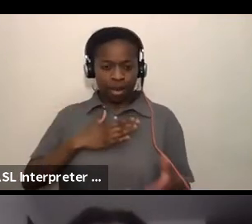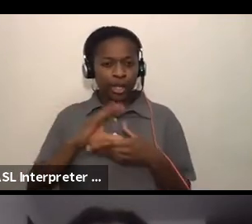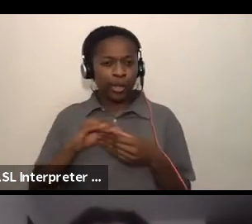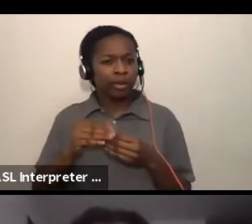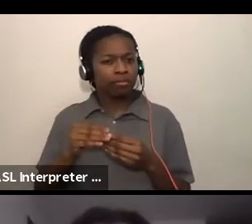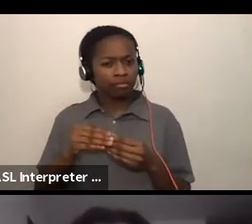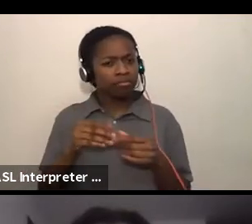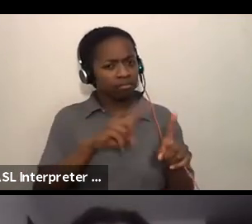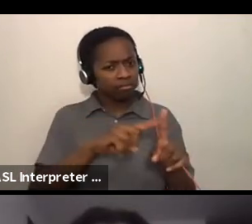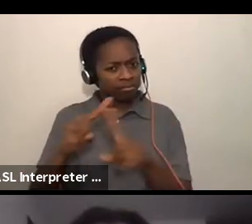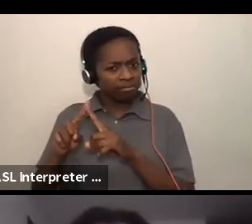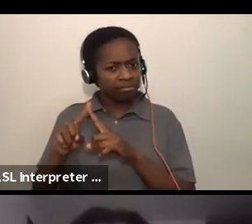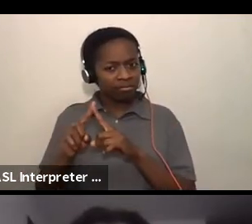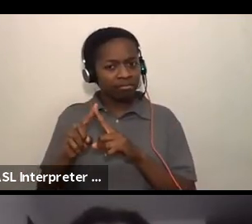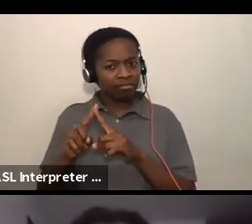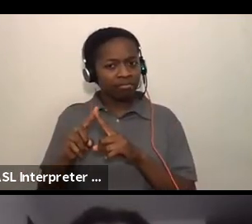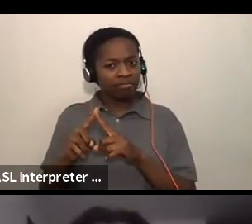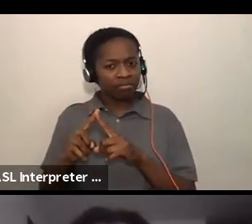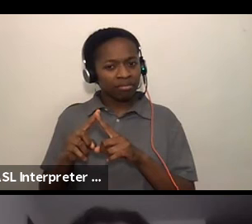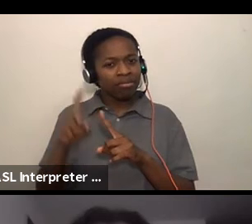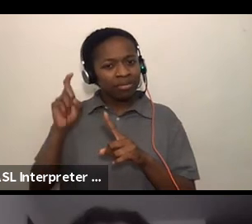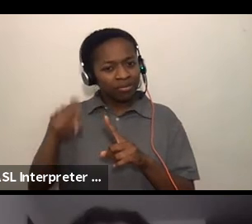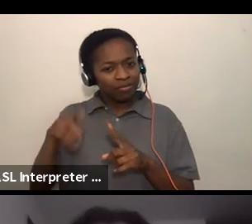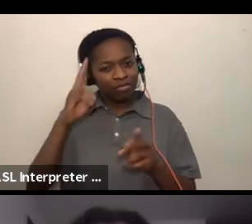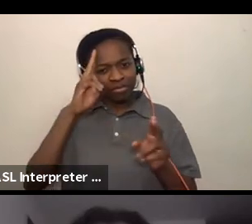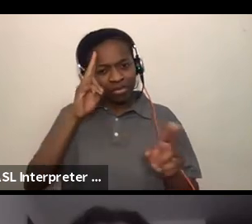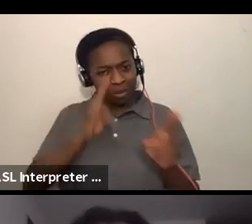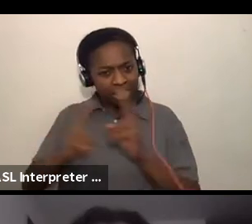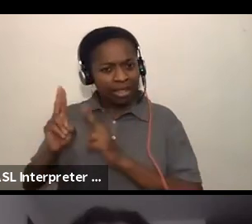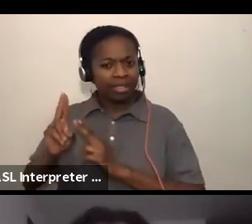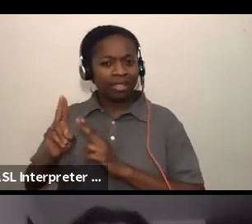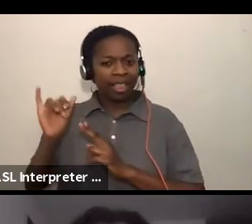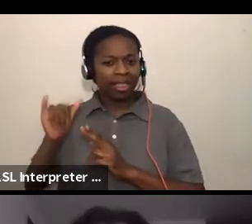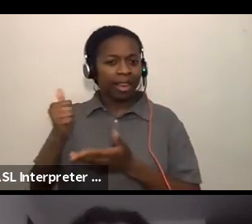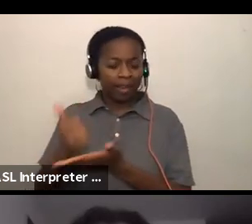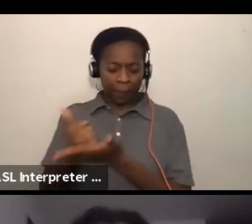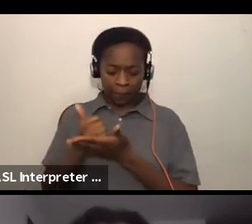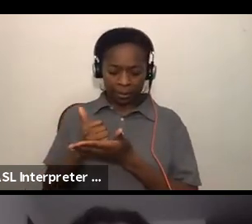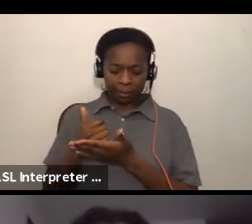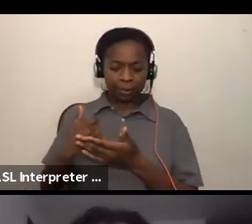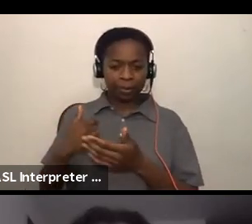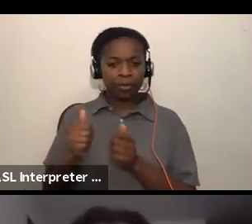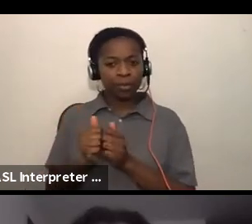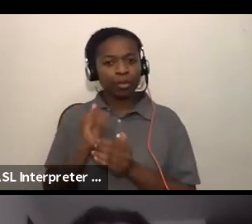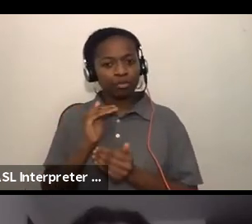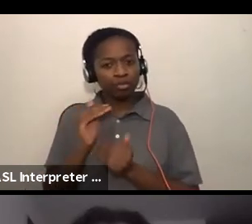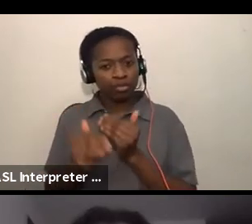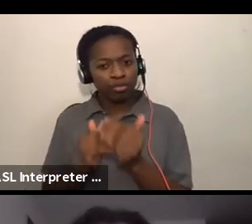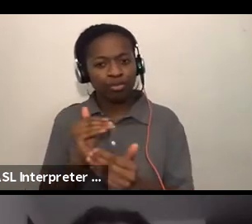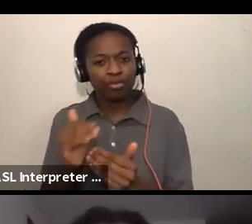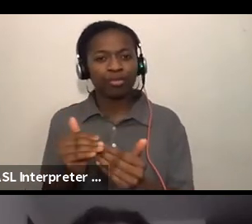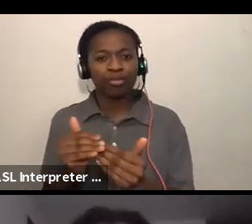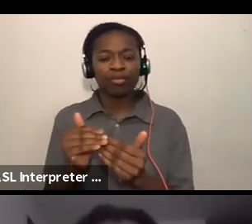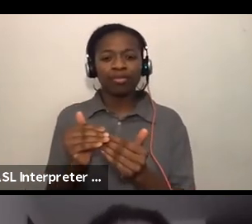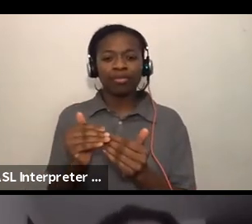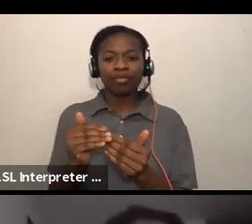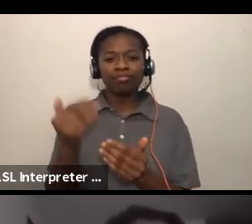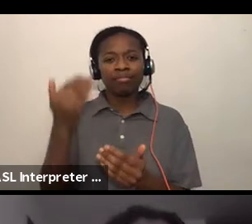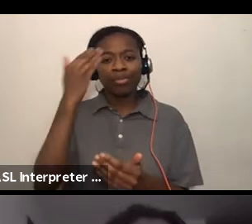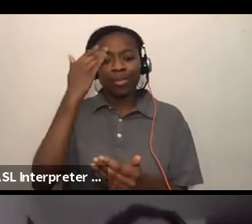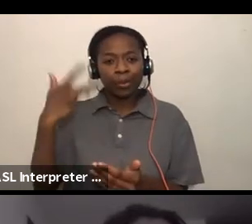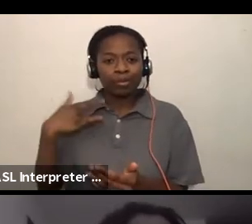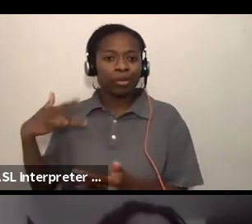respect for that really like helps me as I move forward in these very like structured, you know,